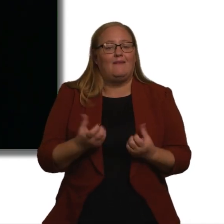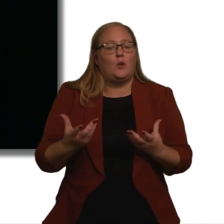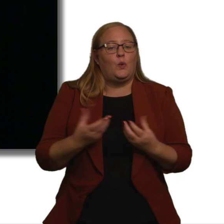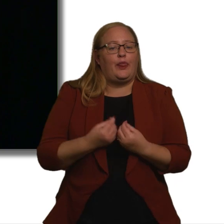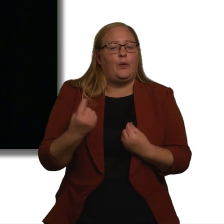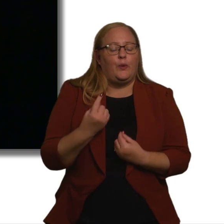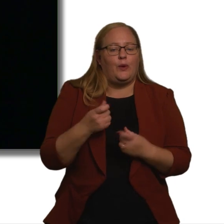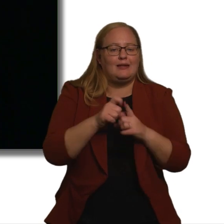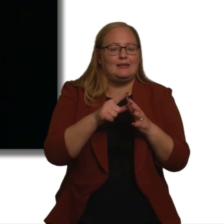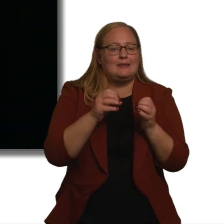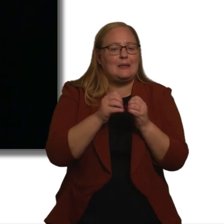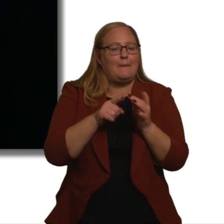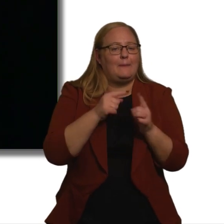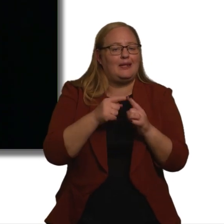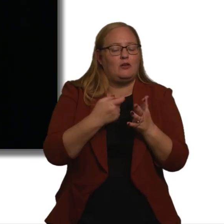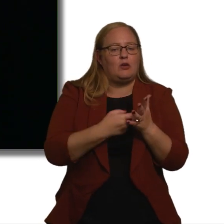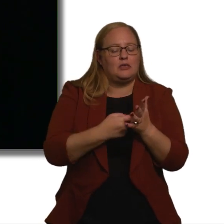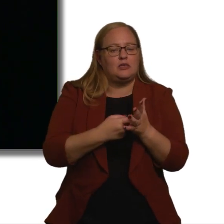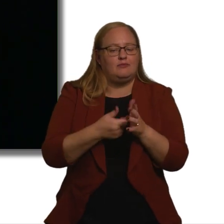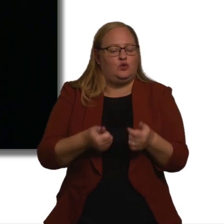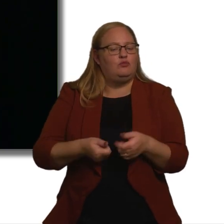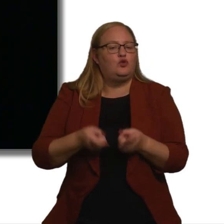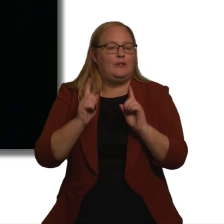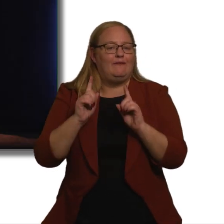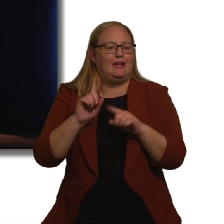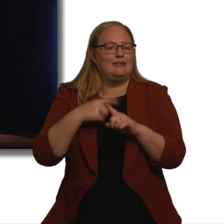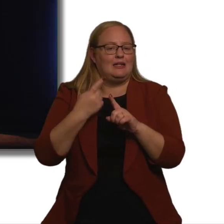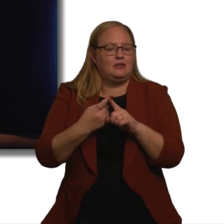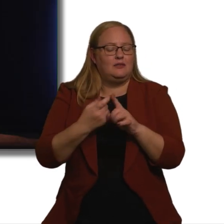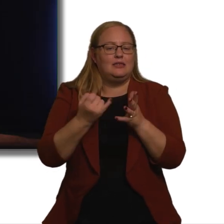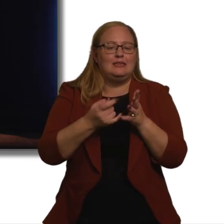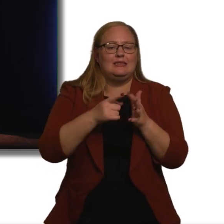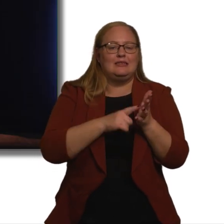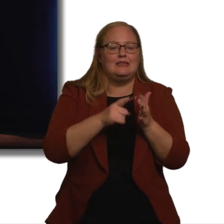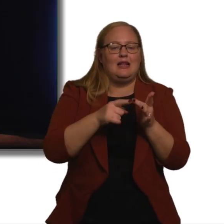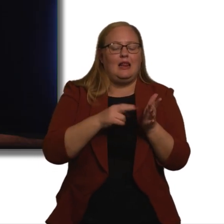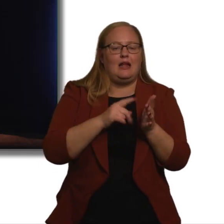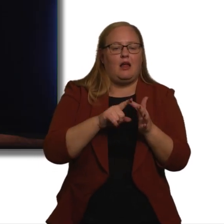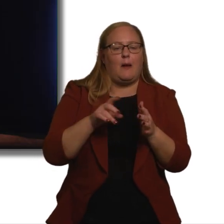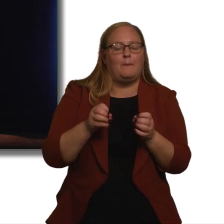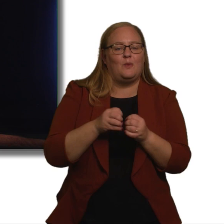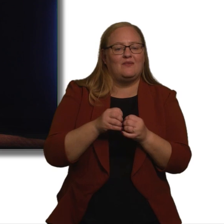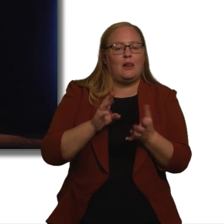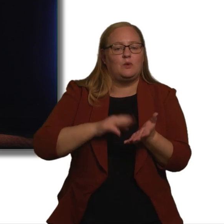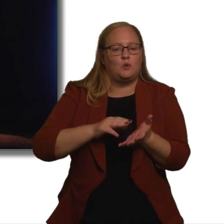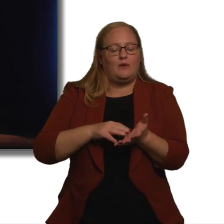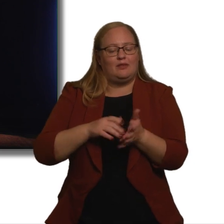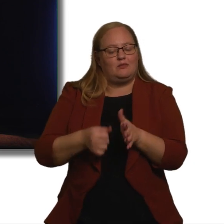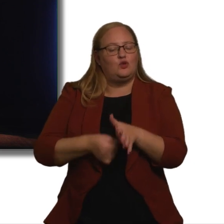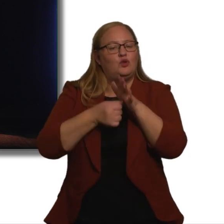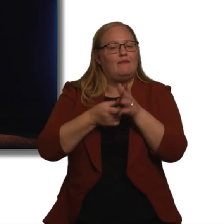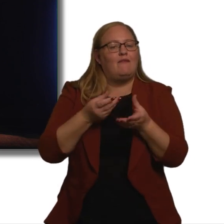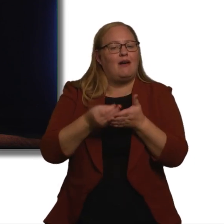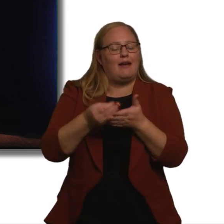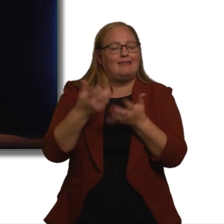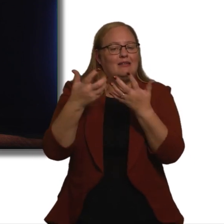Debbie Robinson, our Chief Executive, Selina Butterfield-Mashufi, our Chief Finance and Technology Officer,